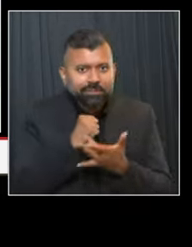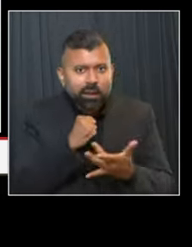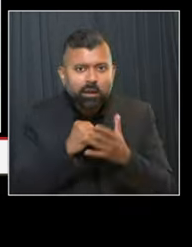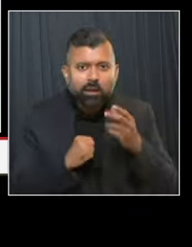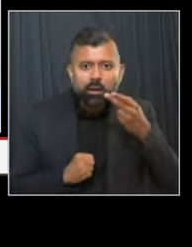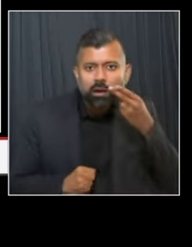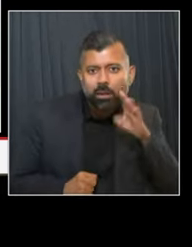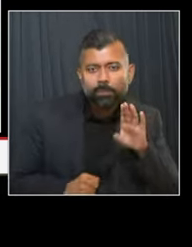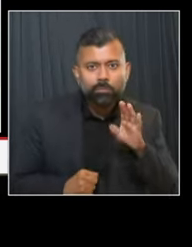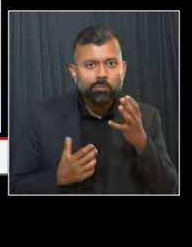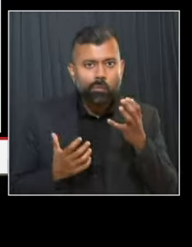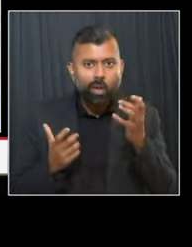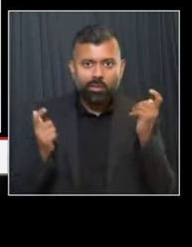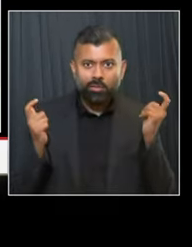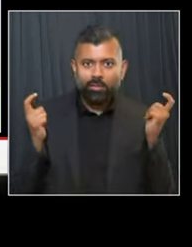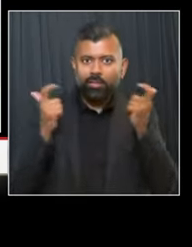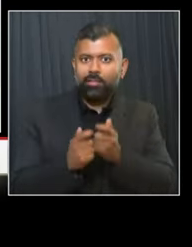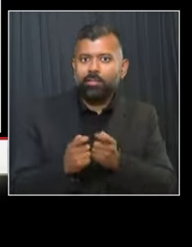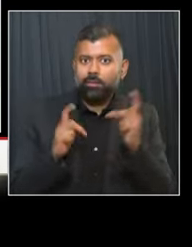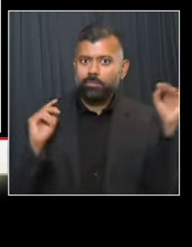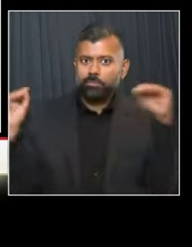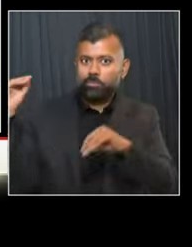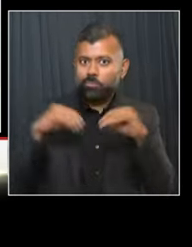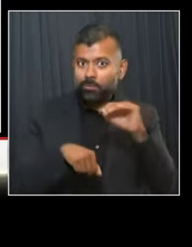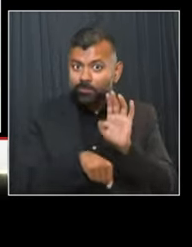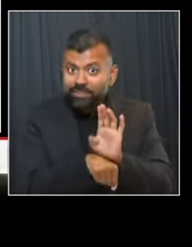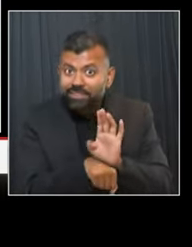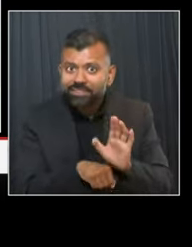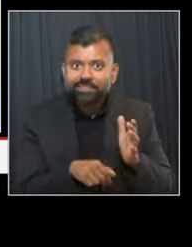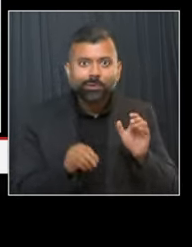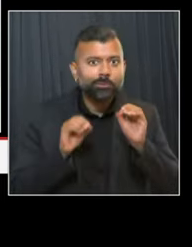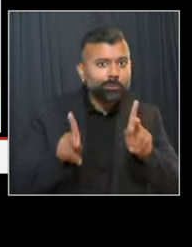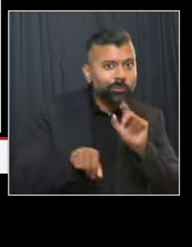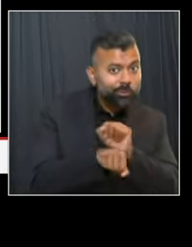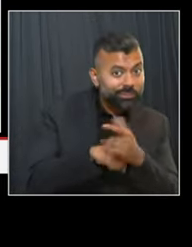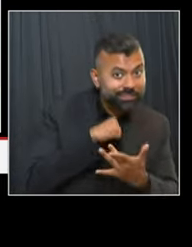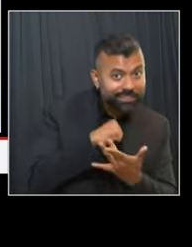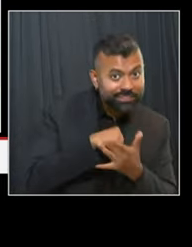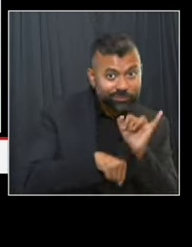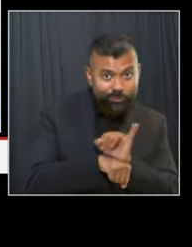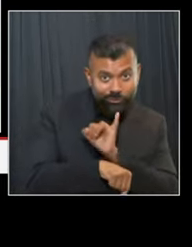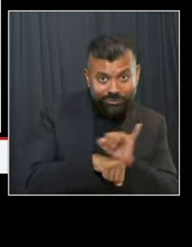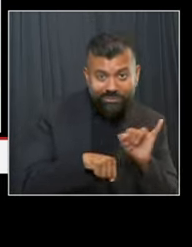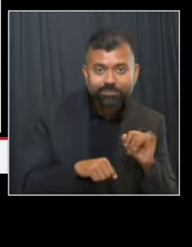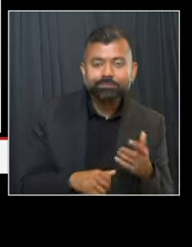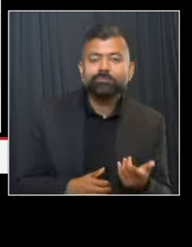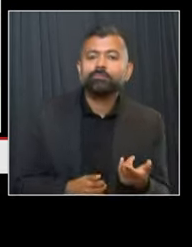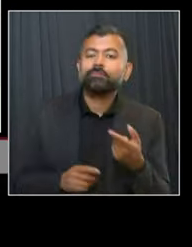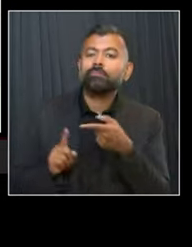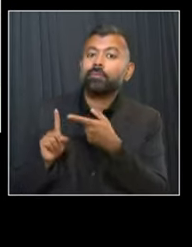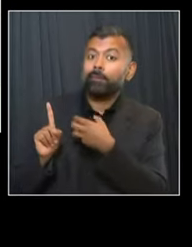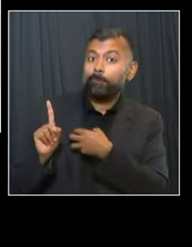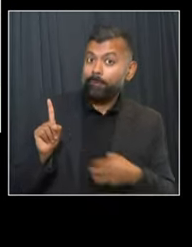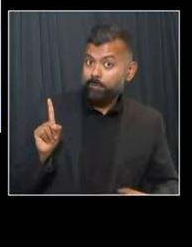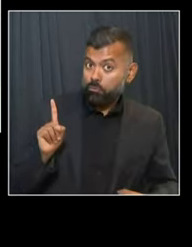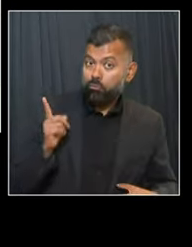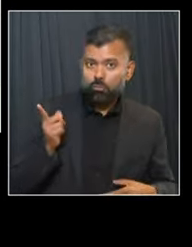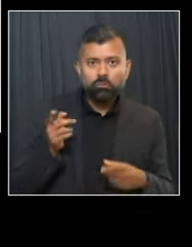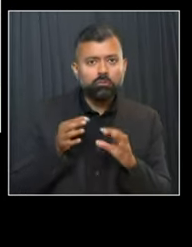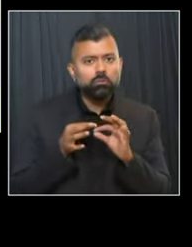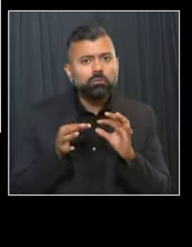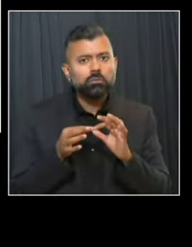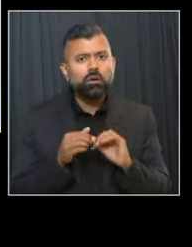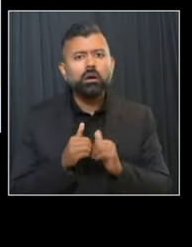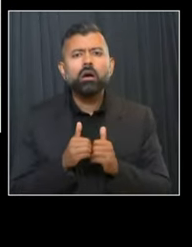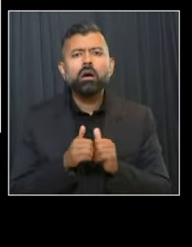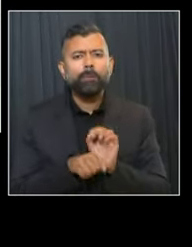bet. And then, as the mayor mentioned earlier, how do we make it easier to do business with the city? The mayor